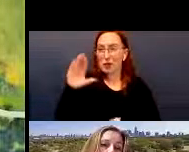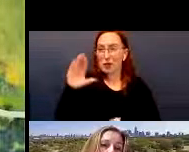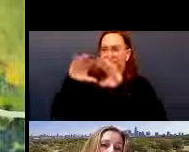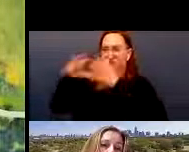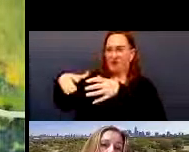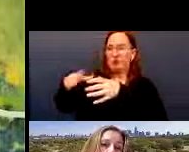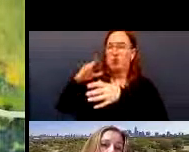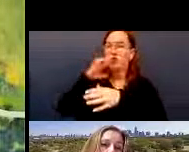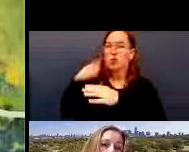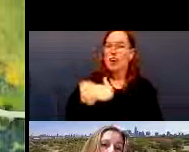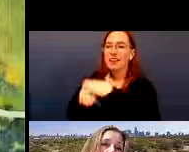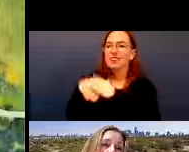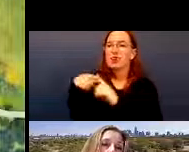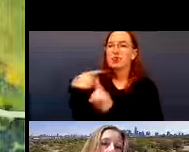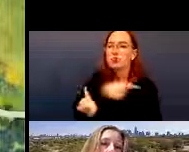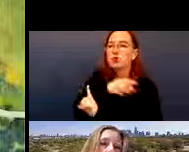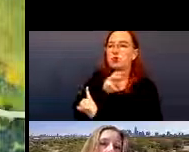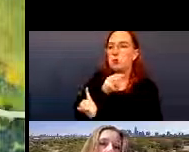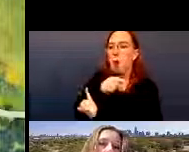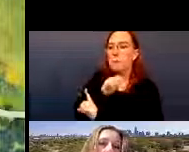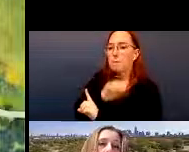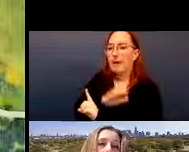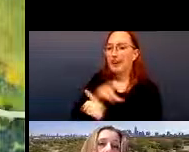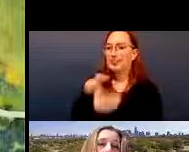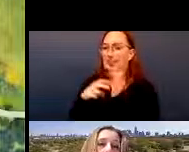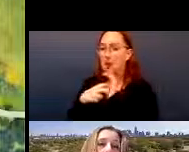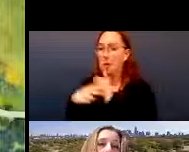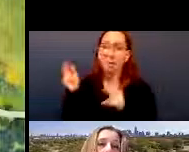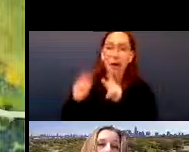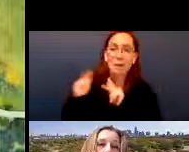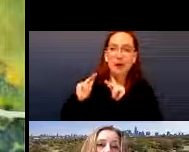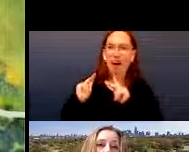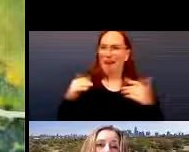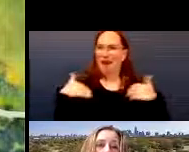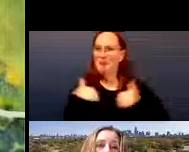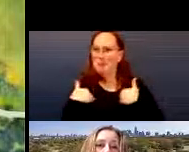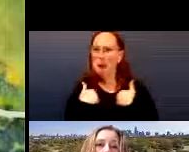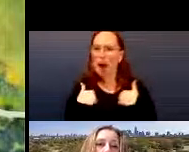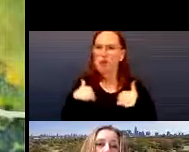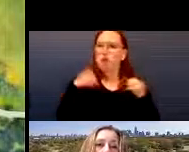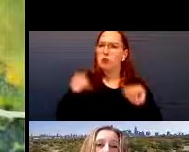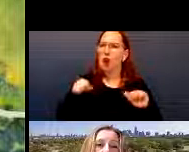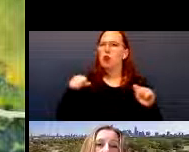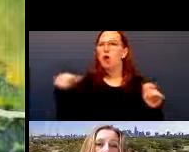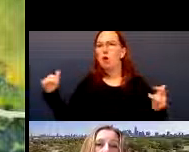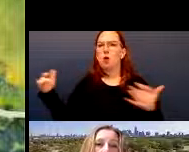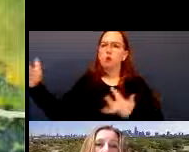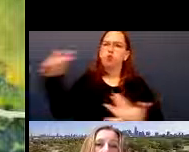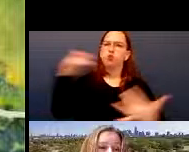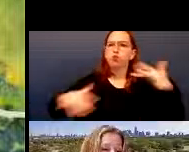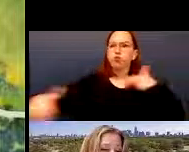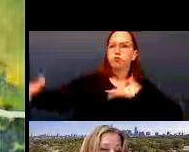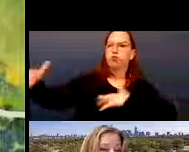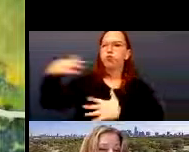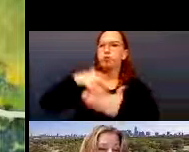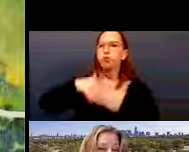what this does is open up for people and wildlife better unimpeded connection throughout the park